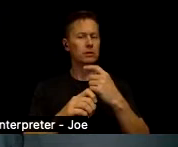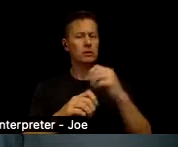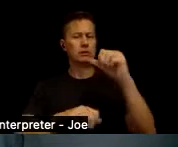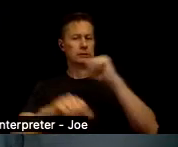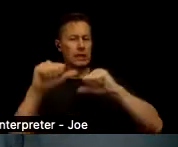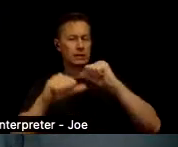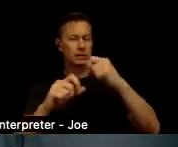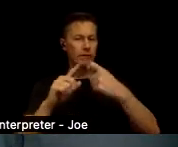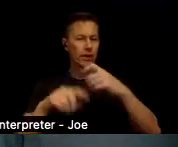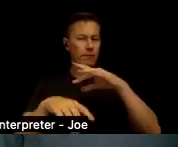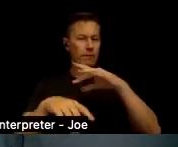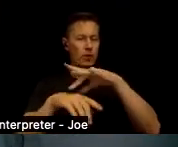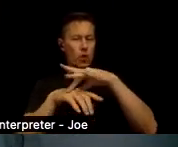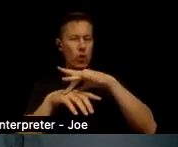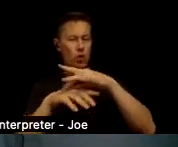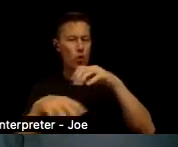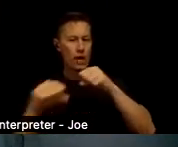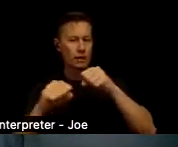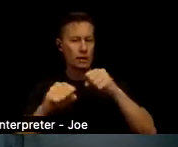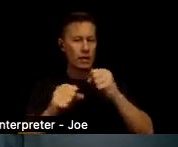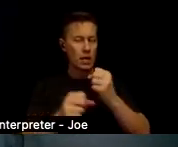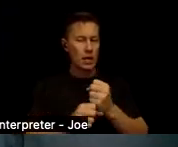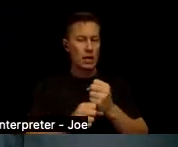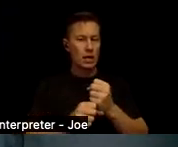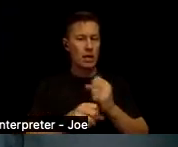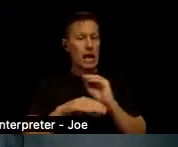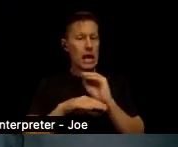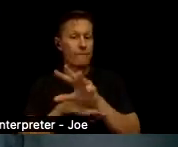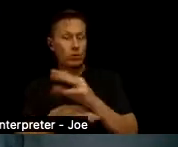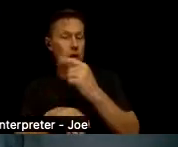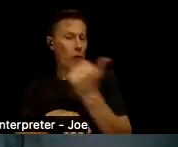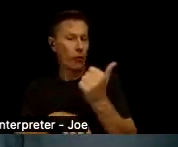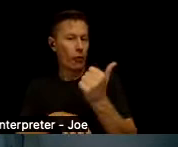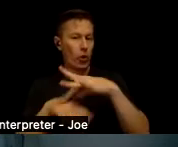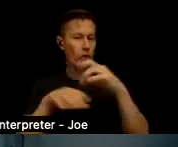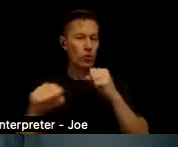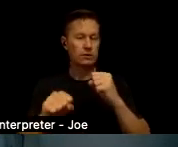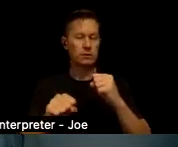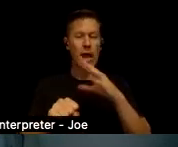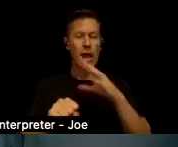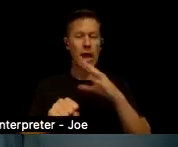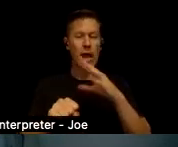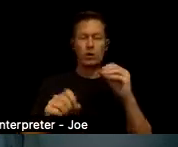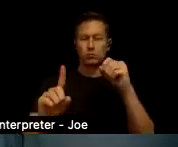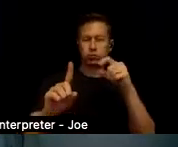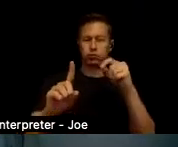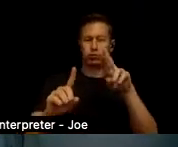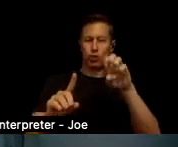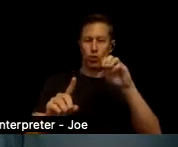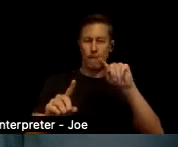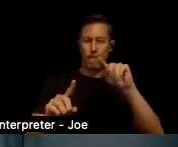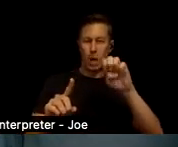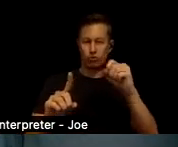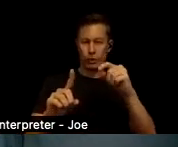other earthquakes, including the identification of remotely triggered earthquakes, and I'll explain all of this. And then it taught us a